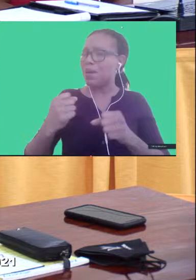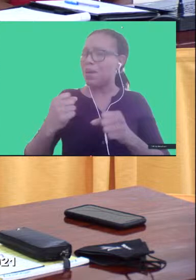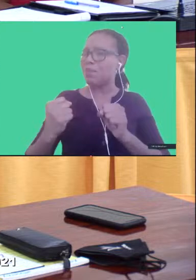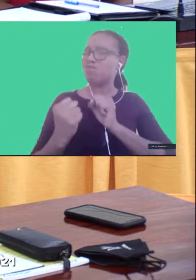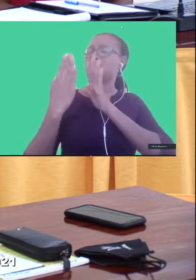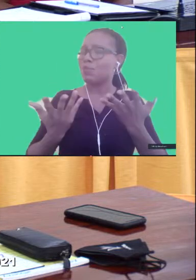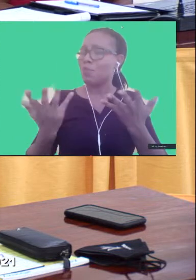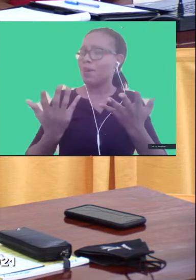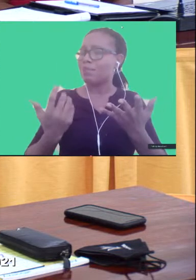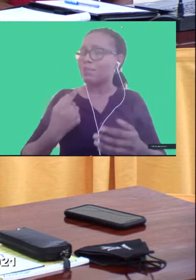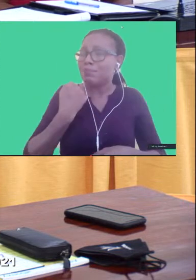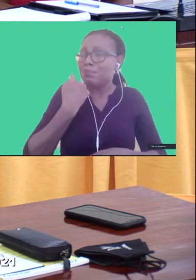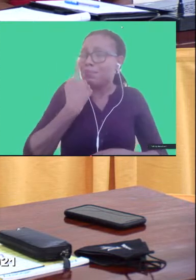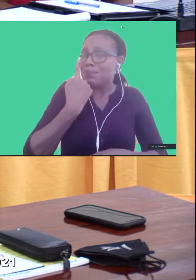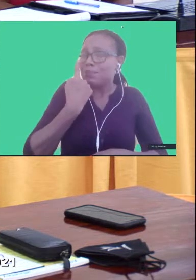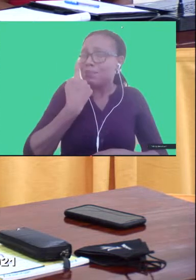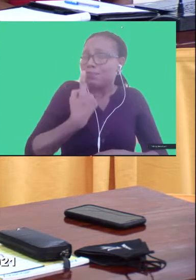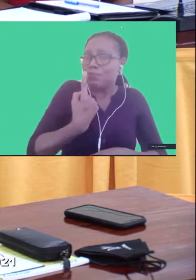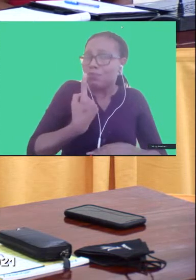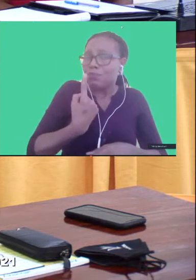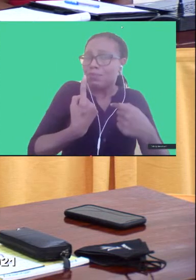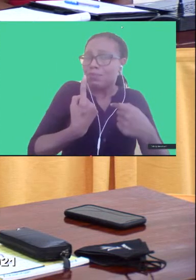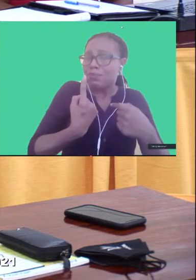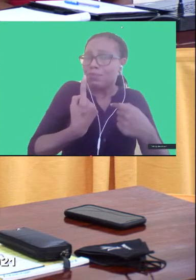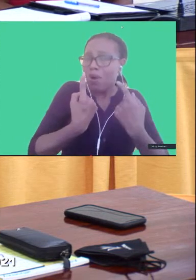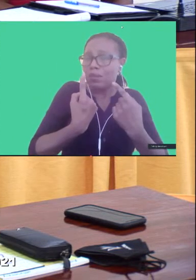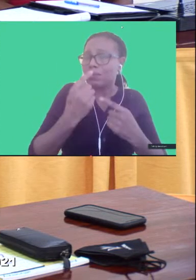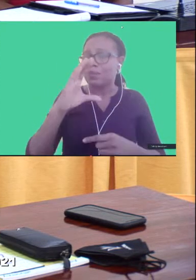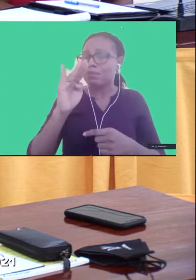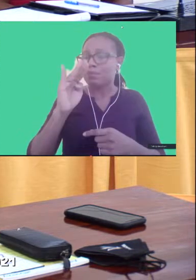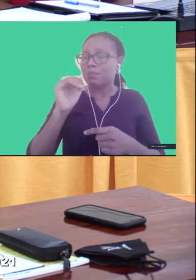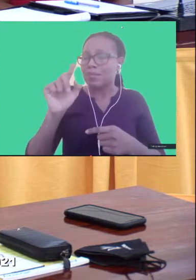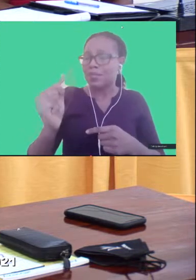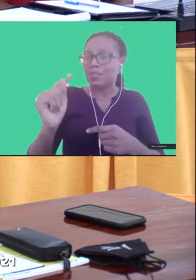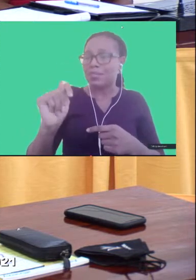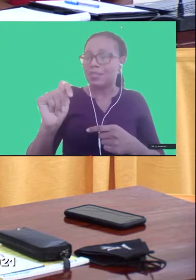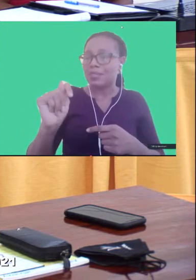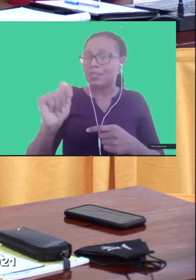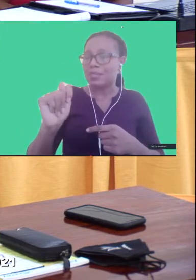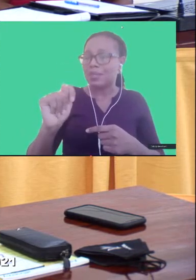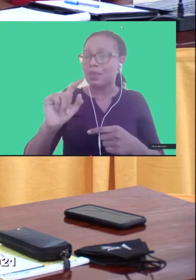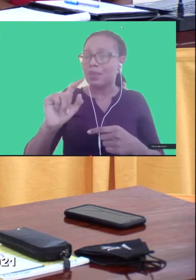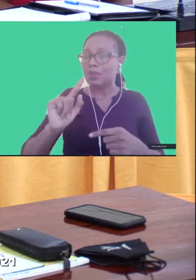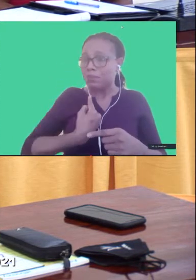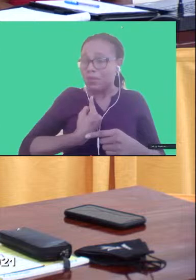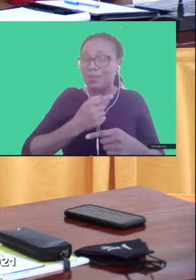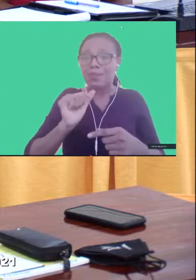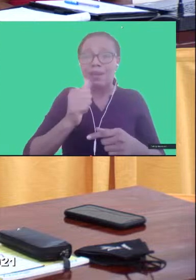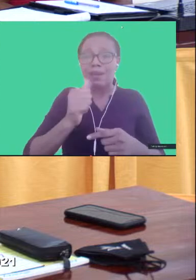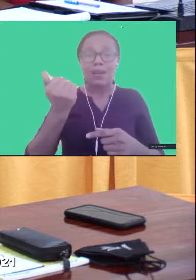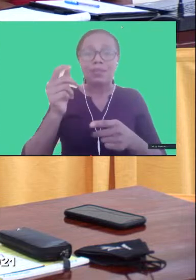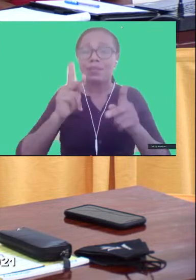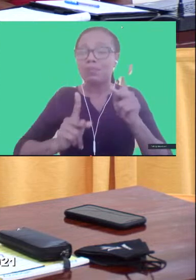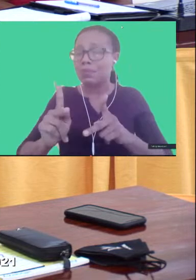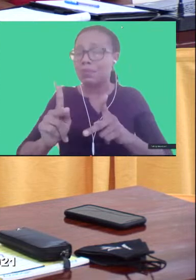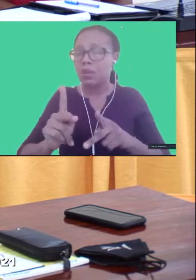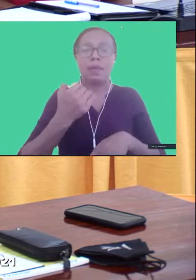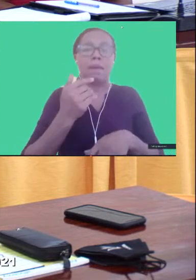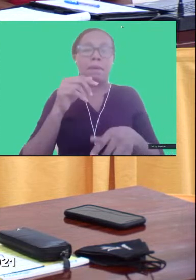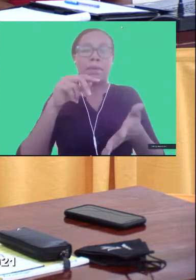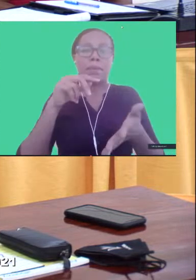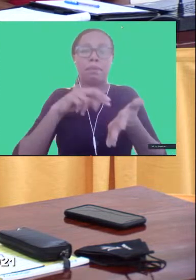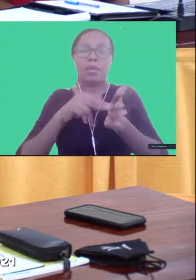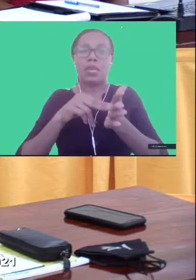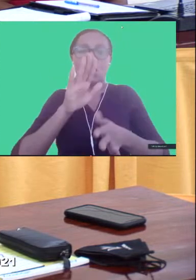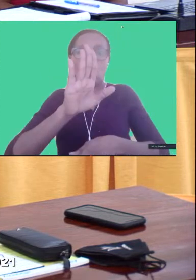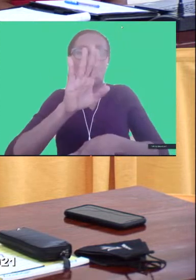there is a voice, meaning yours, Minister of Environment, which contends